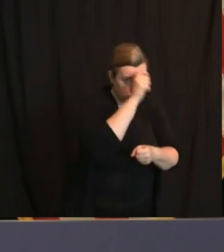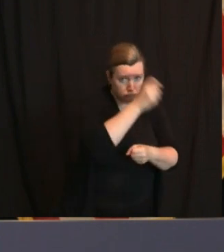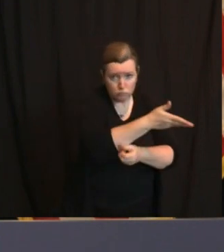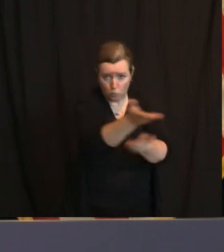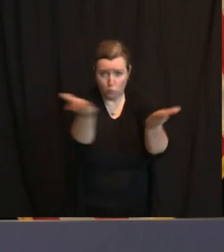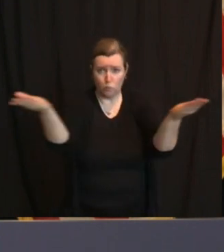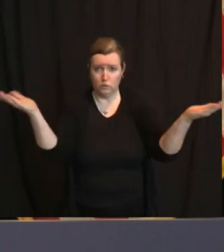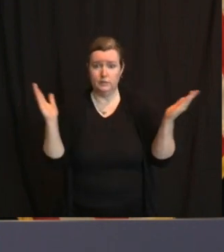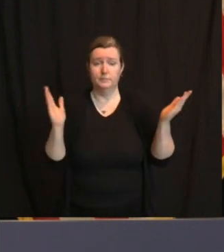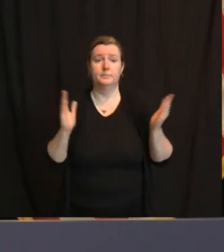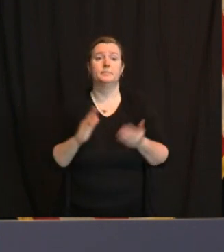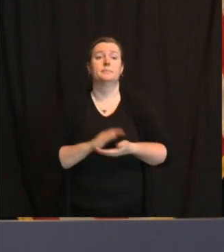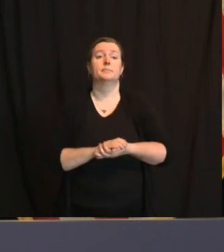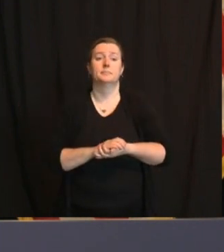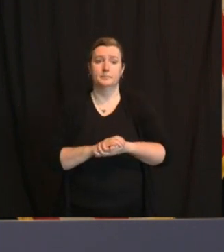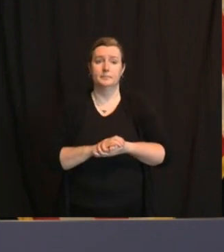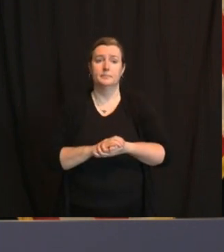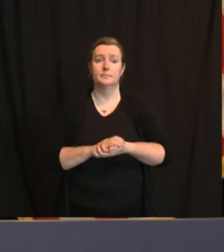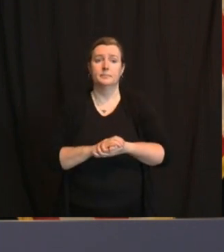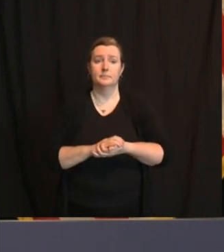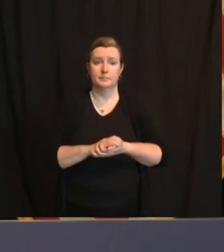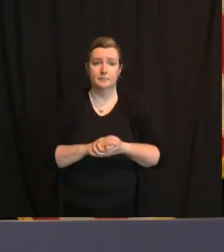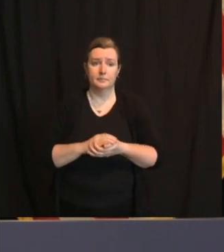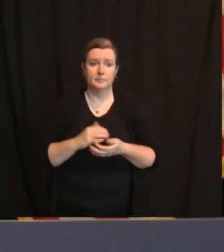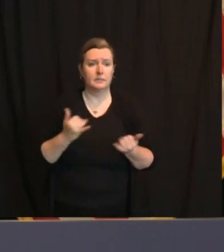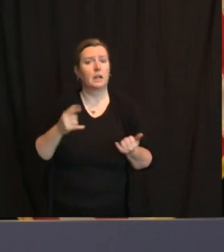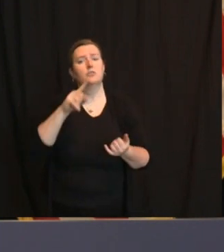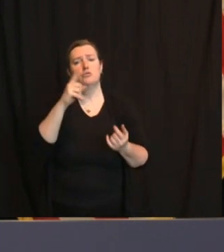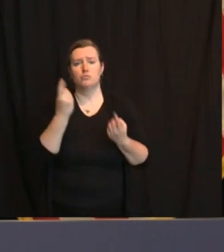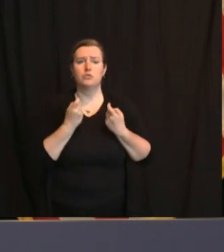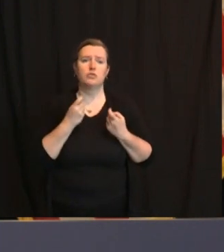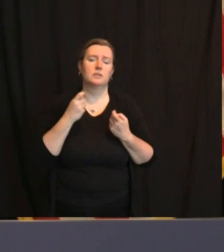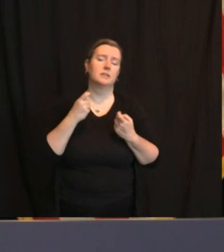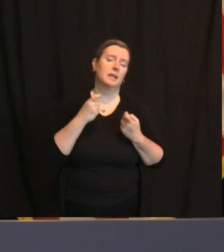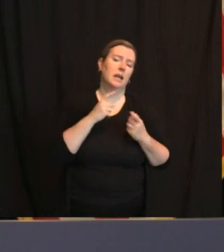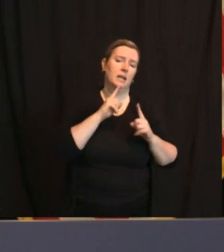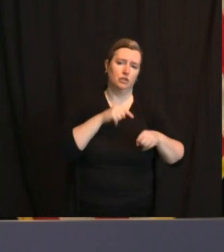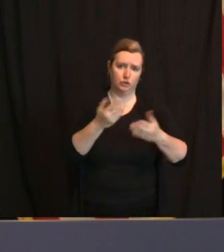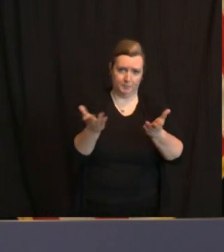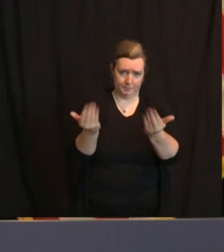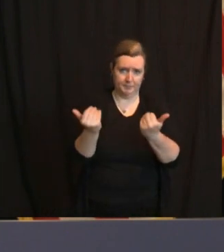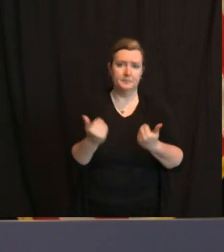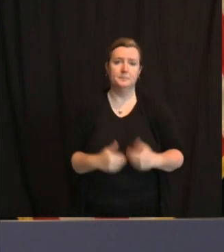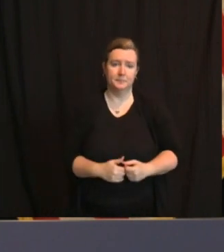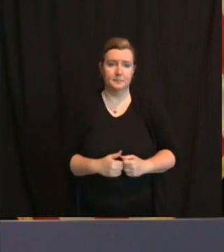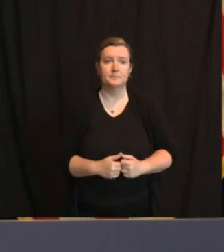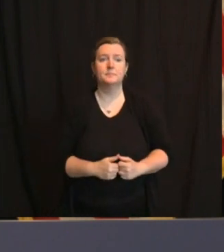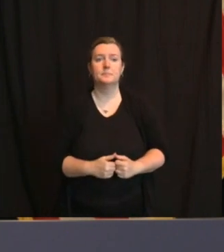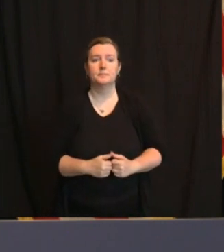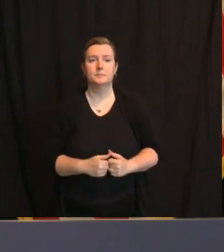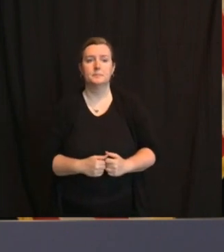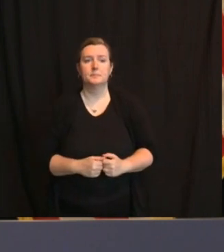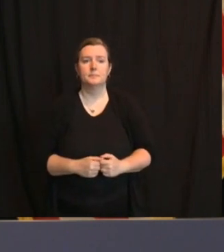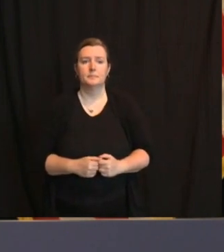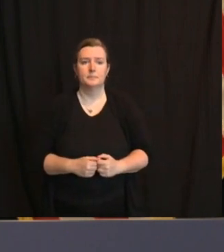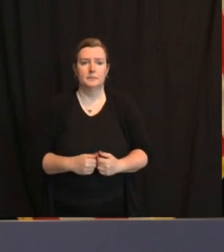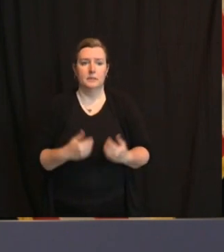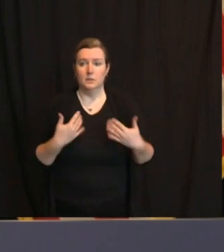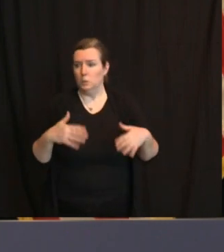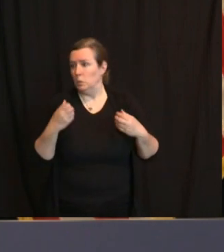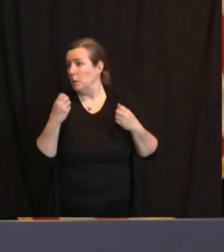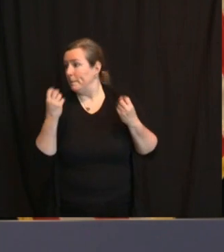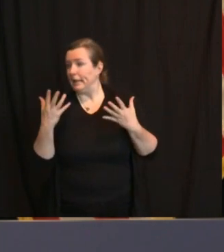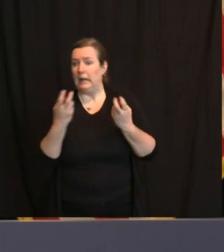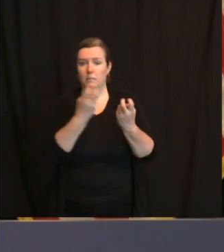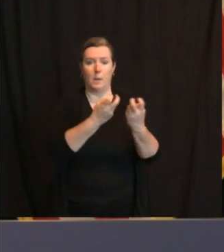before we do, we're going to go down and then come back to Dave and go down. So we're going to do lanes today. There are a lot of you, so I'm asking you, John, please set the